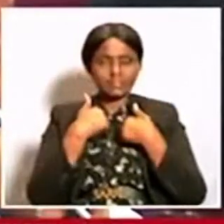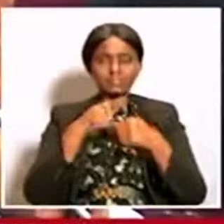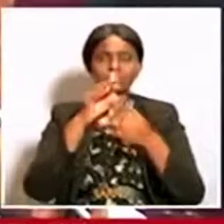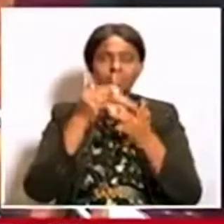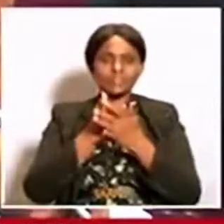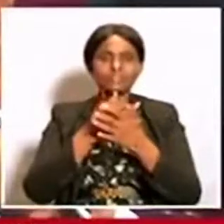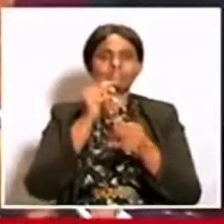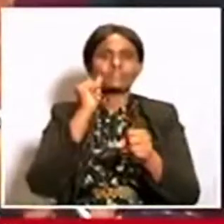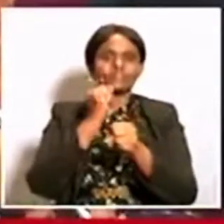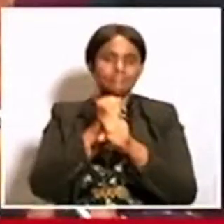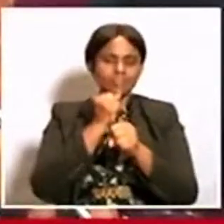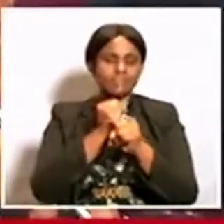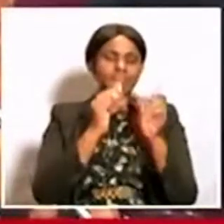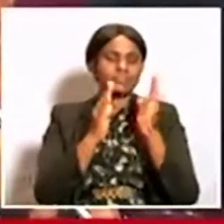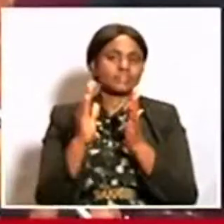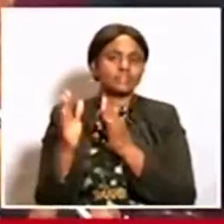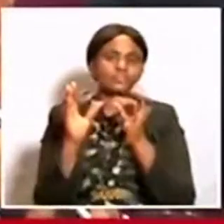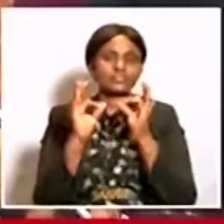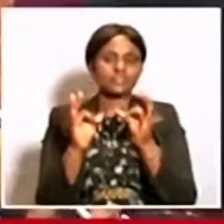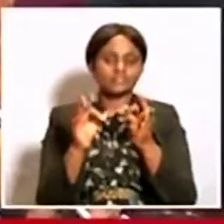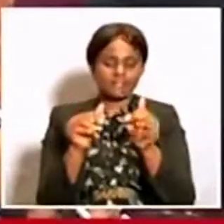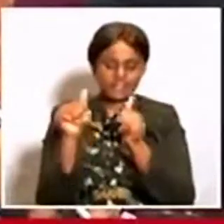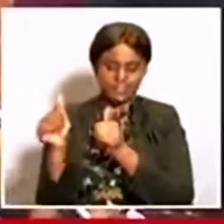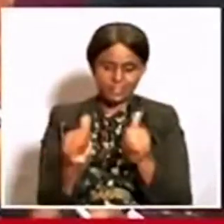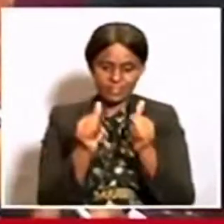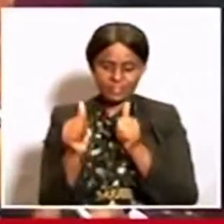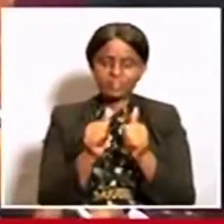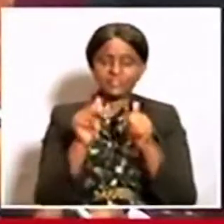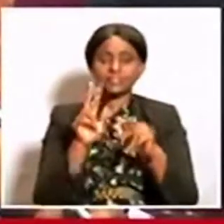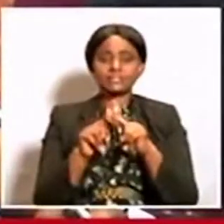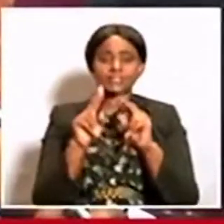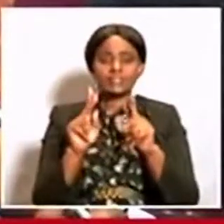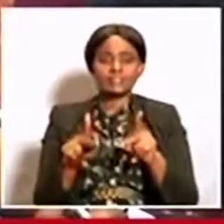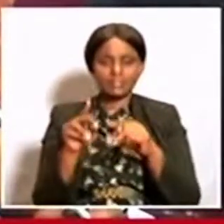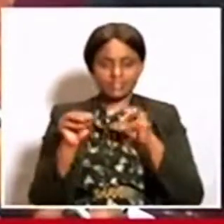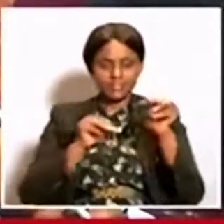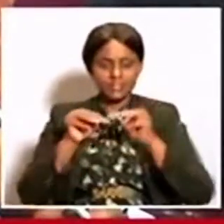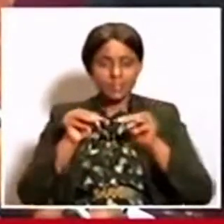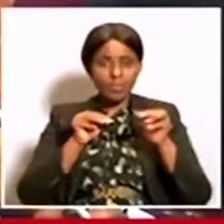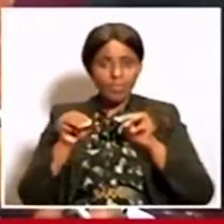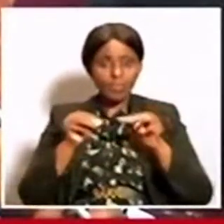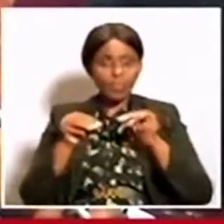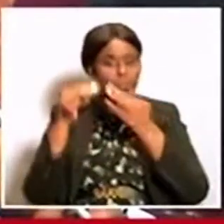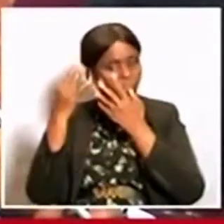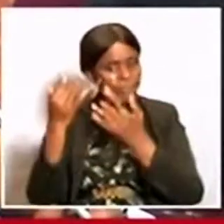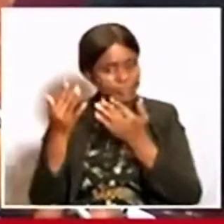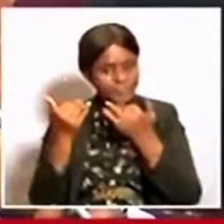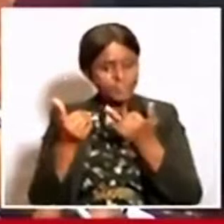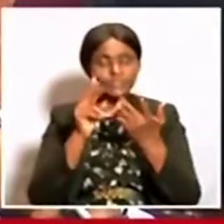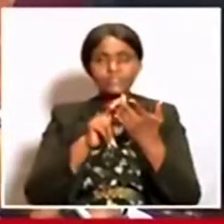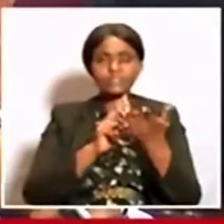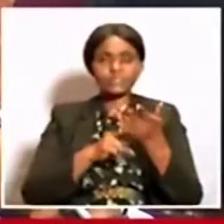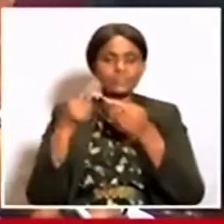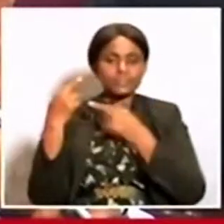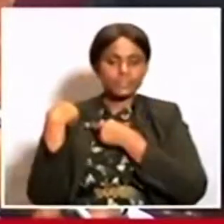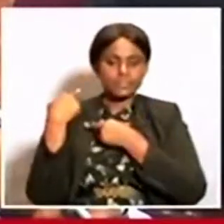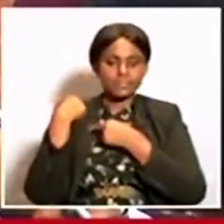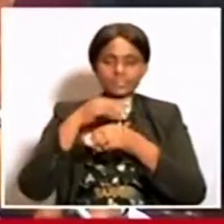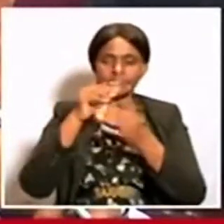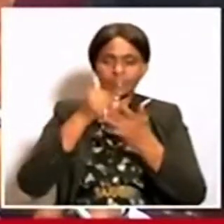scope of works. The action taken, Chair. Management wishes to report that the responsible